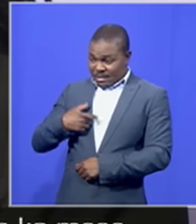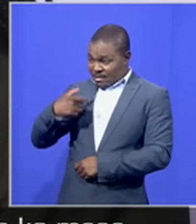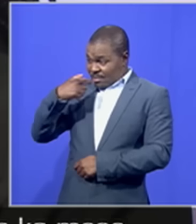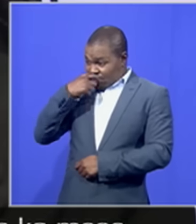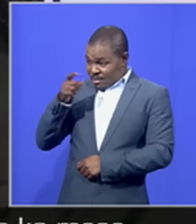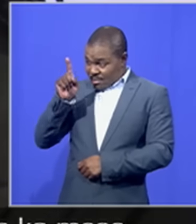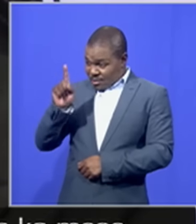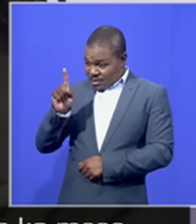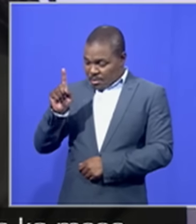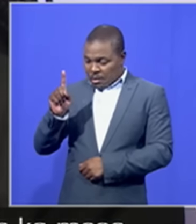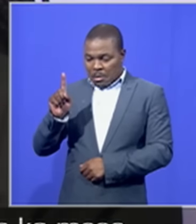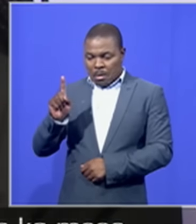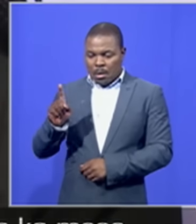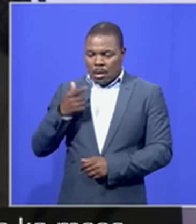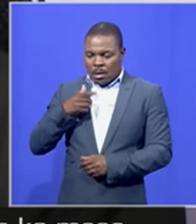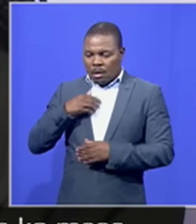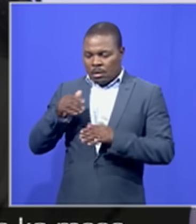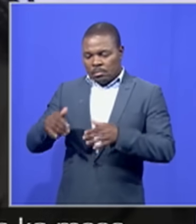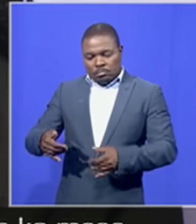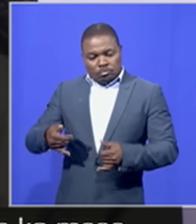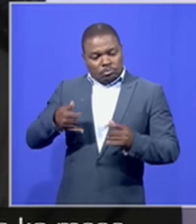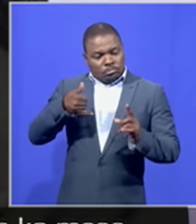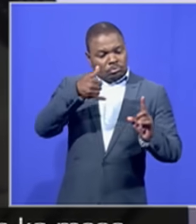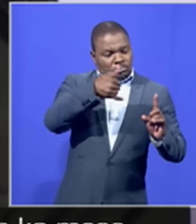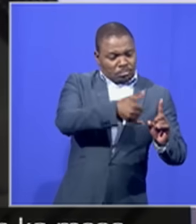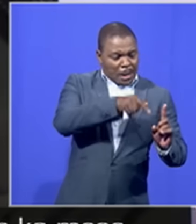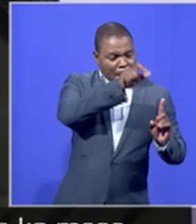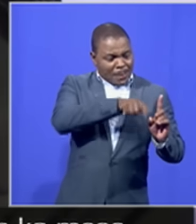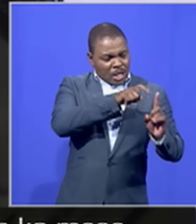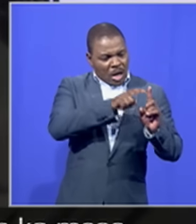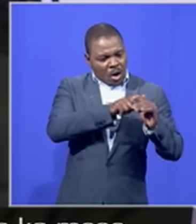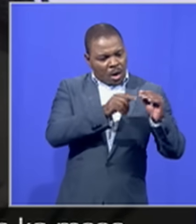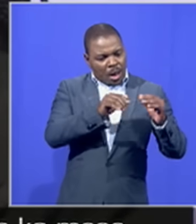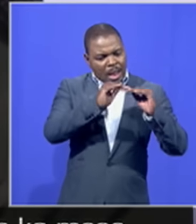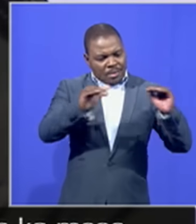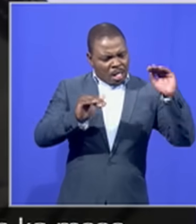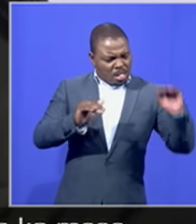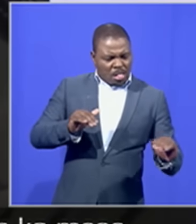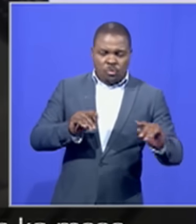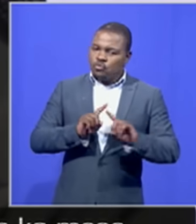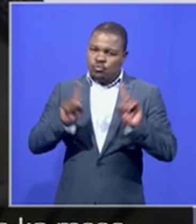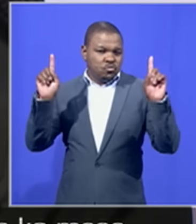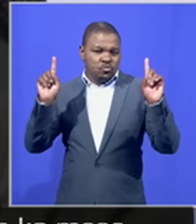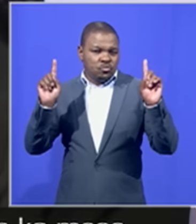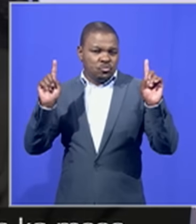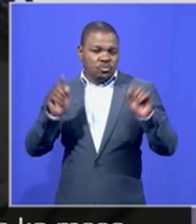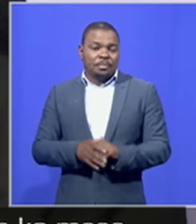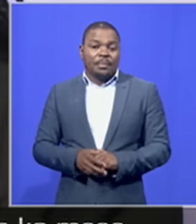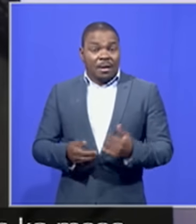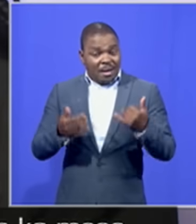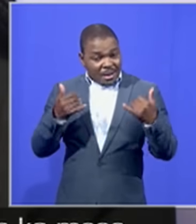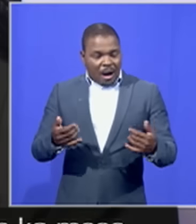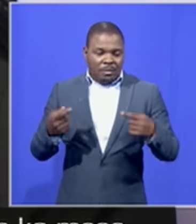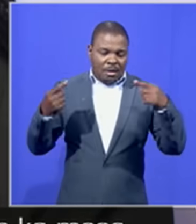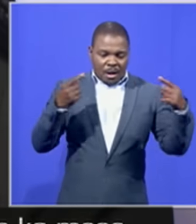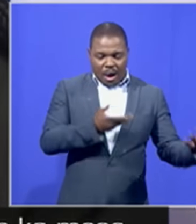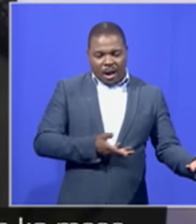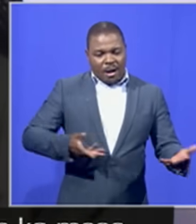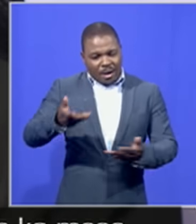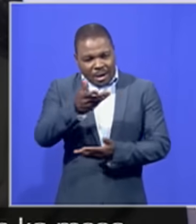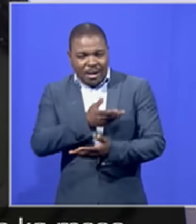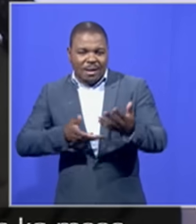neheletsana ka marapo ho motho ya tlasana ho yena boemo bo tlase haholo. Jwale ho ntse ho buisana